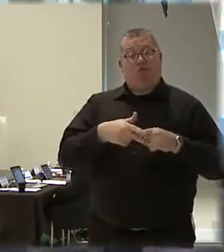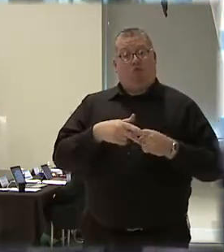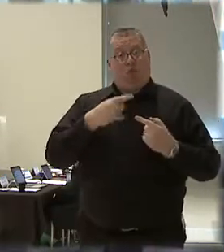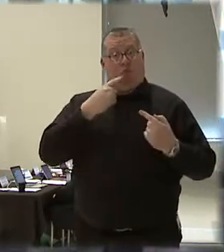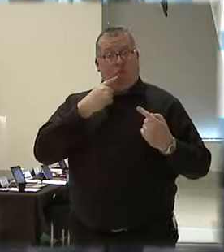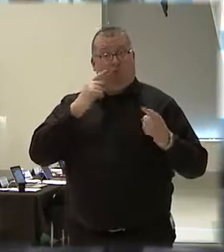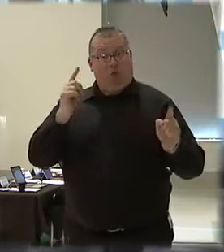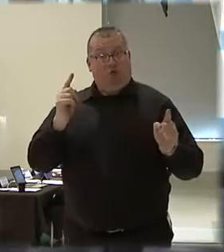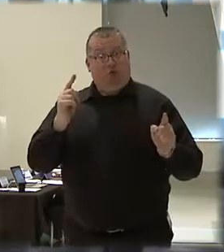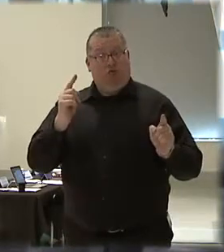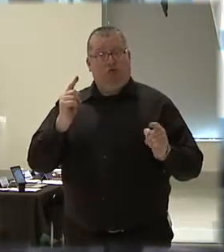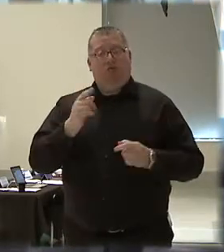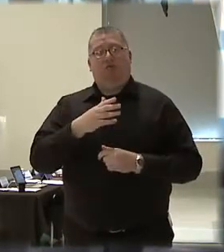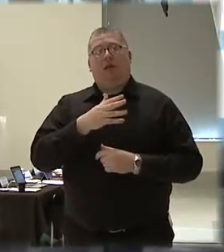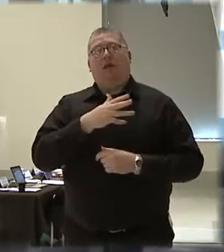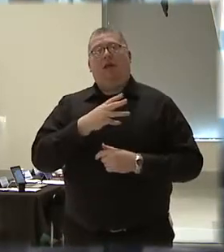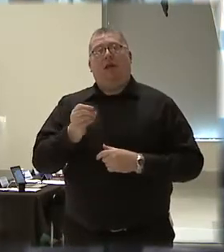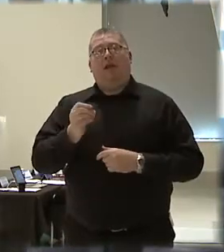and